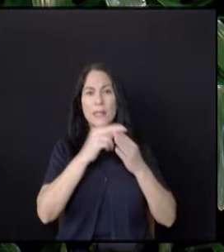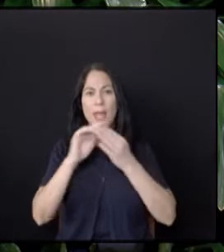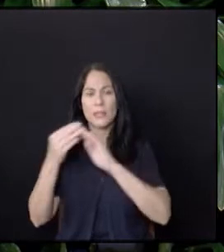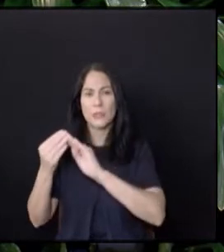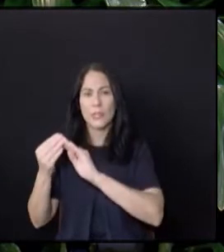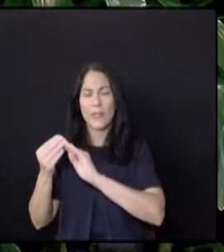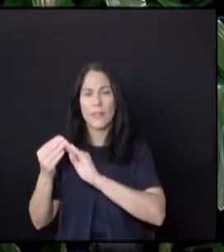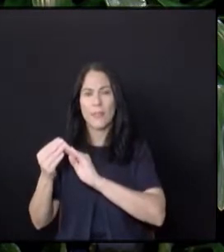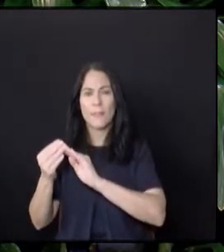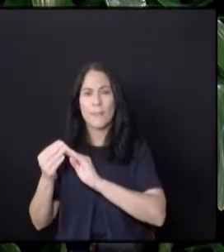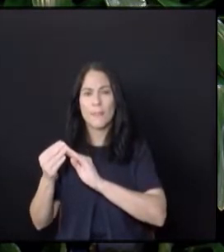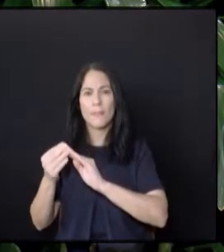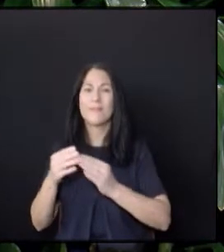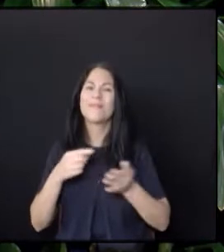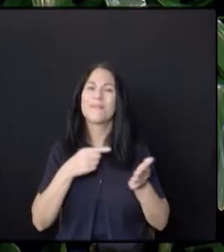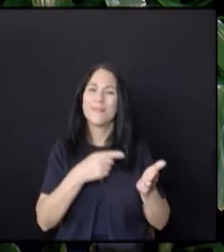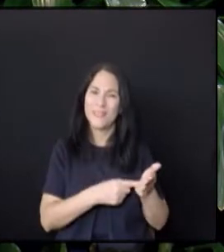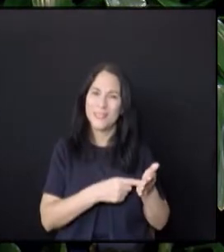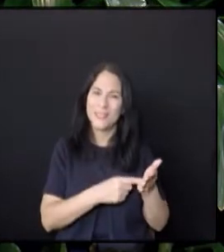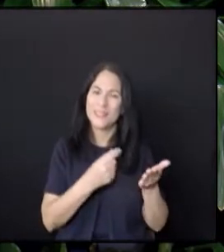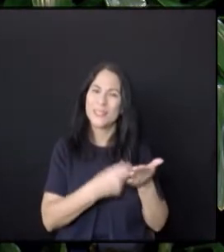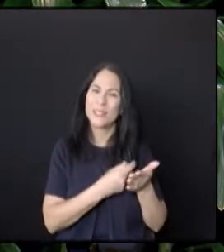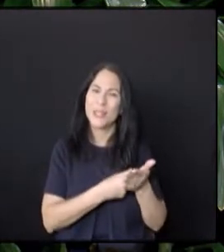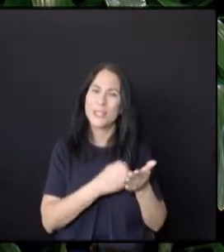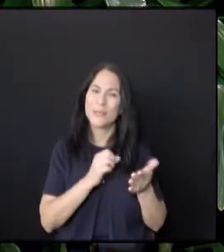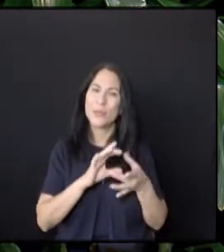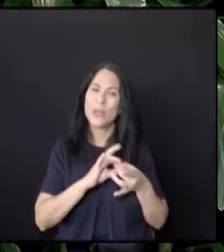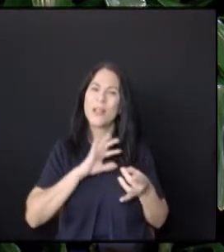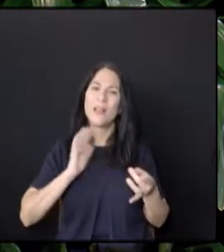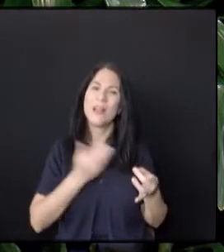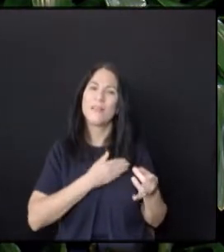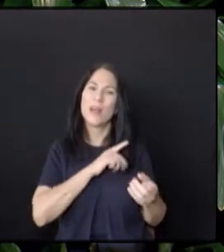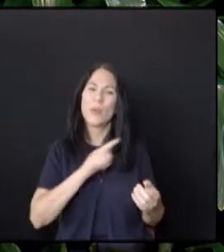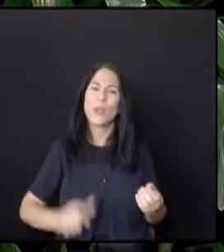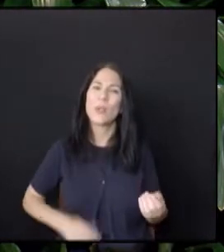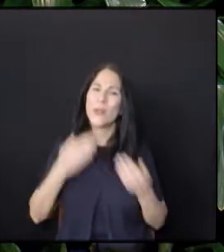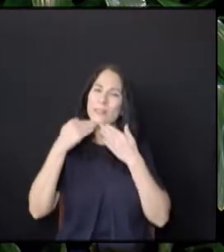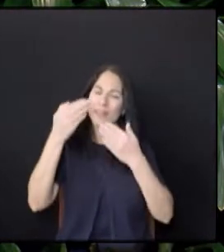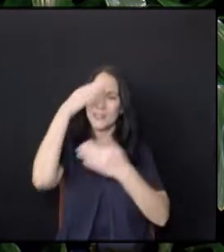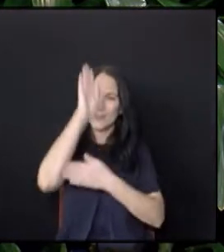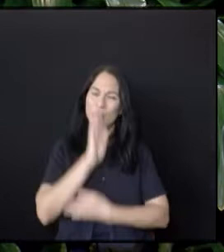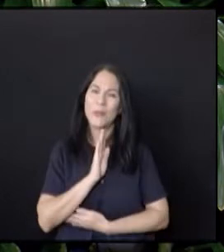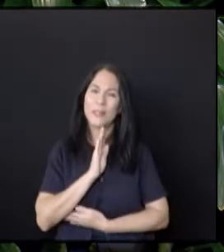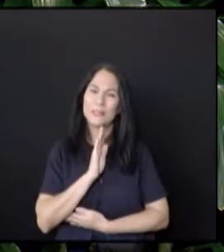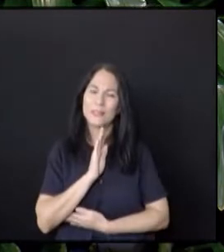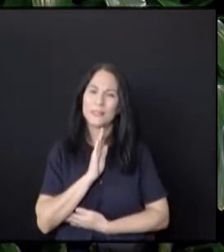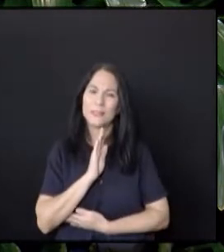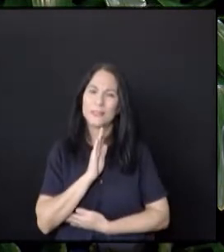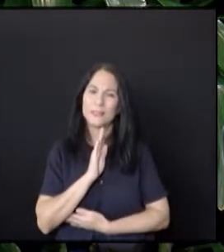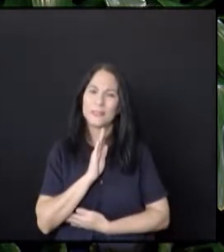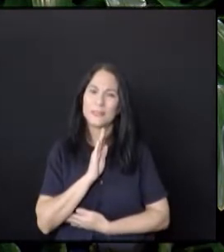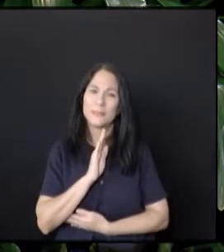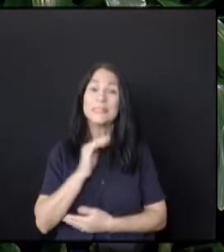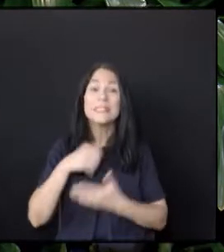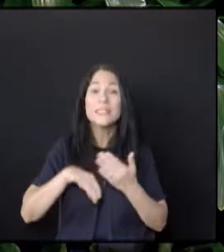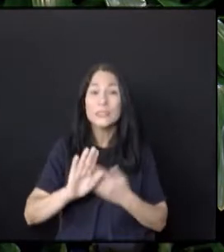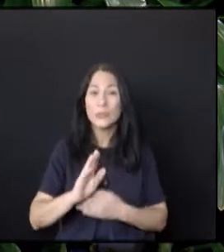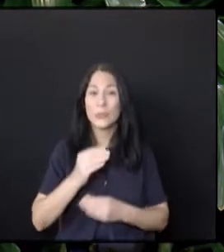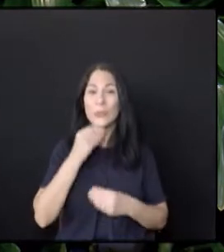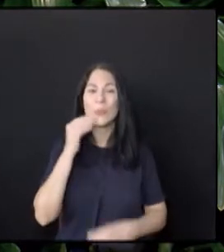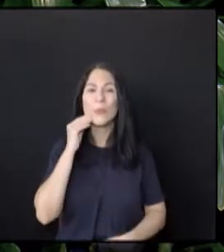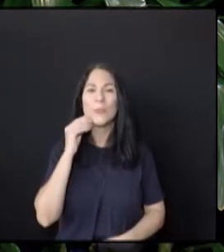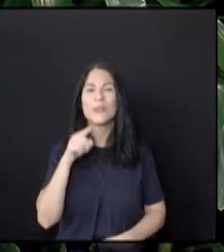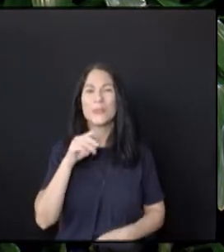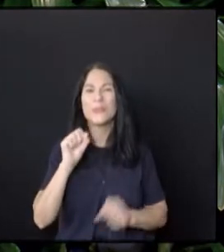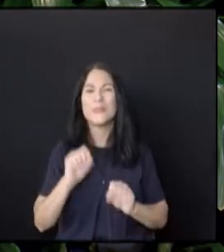Galilee." This is the gospel of our Lord. Thanks be to God. And even in your home, you